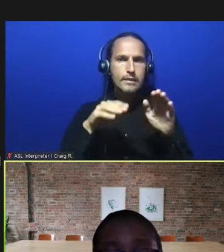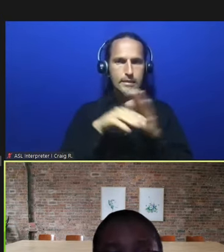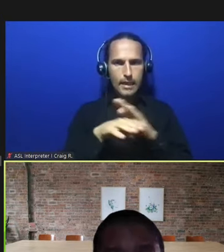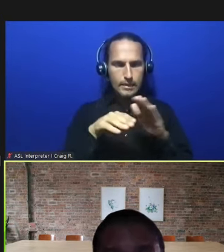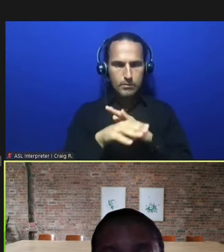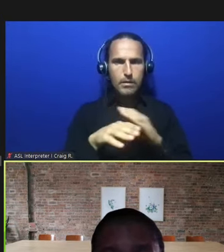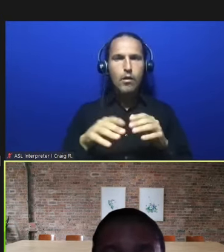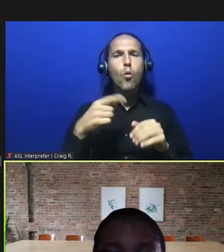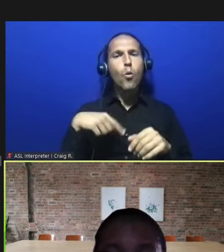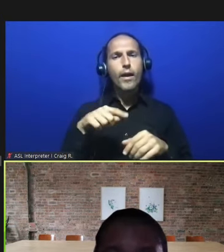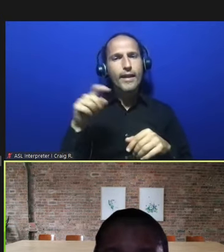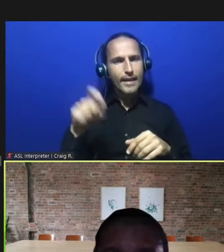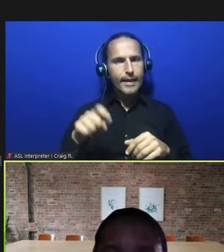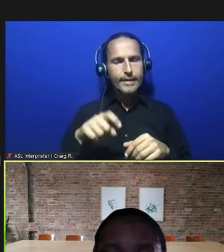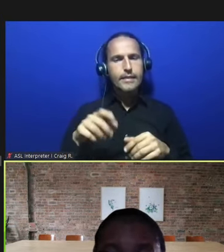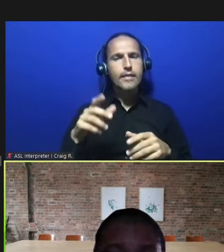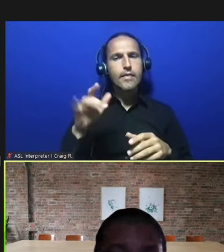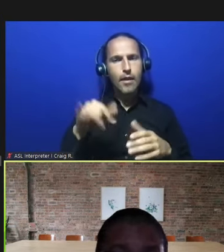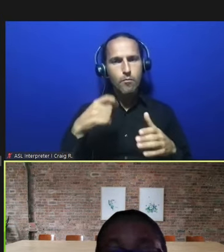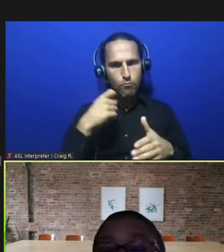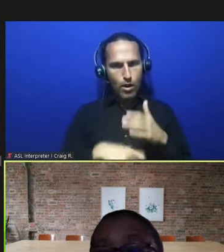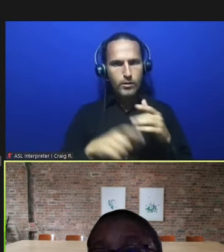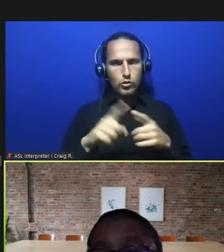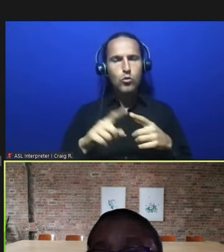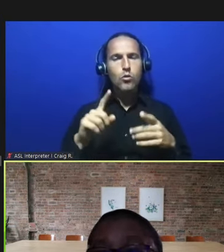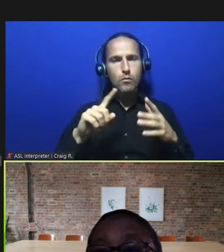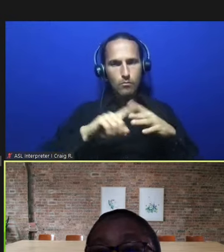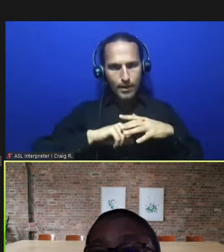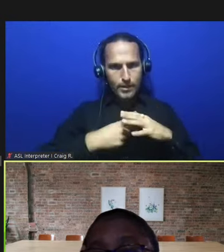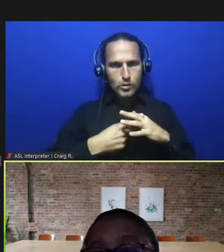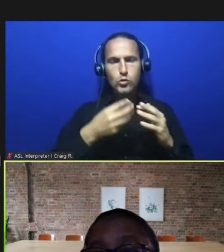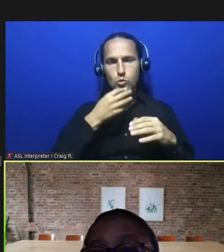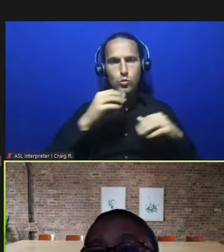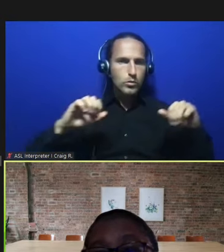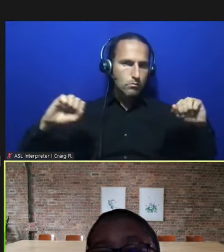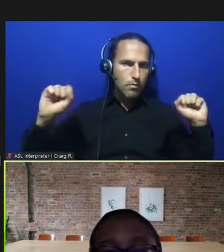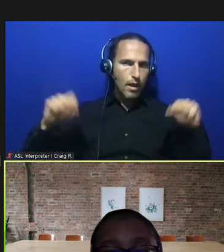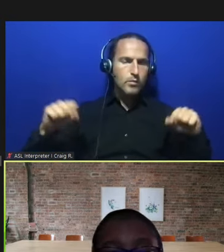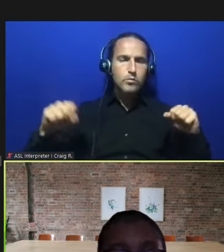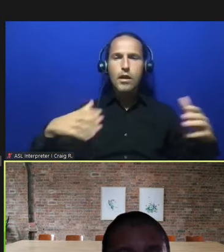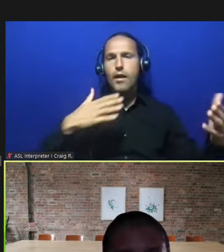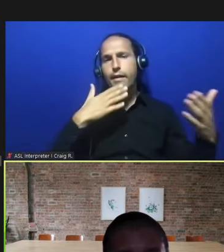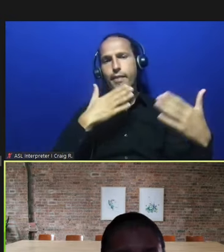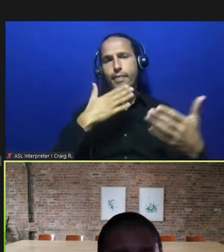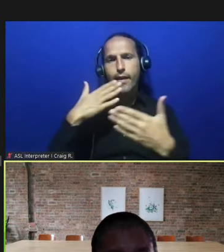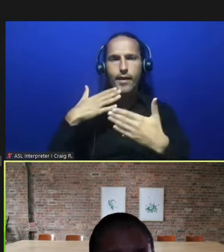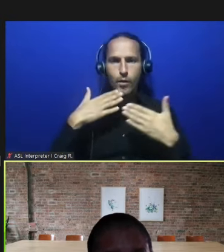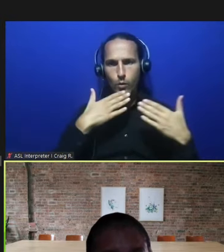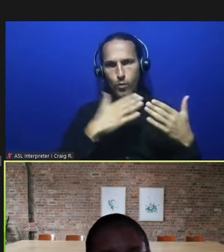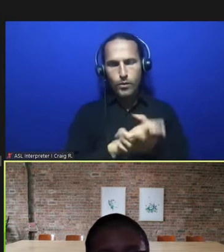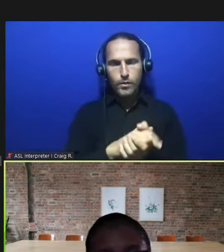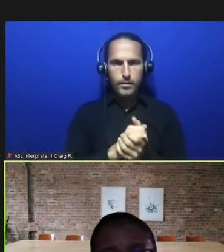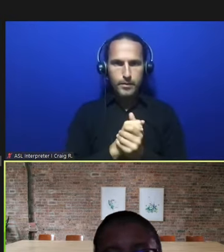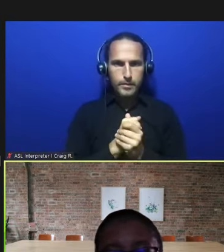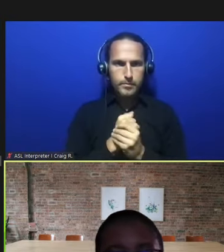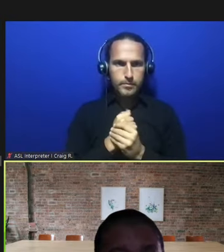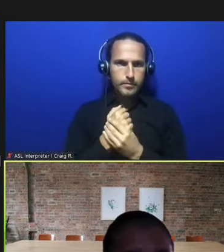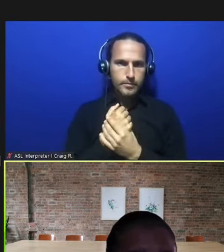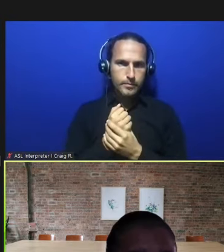we need congestion pricing to begin as soon as possible. Thank you very much.